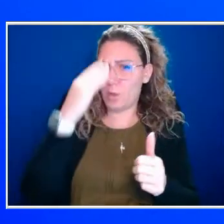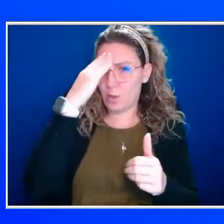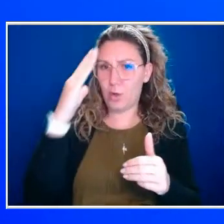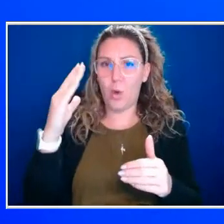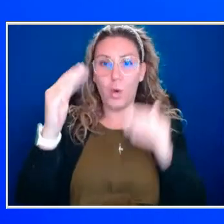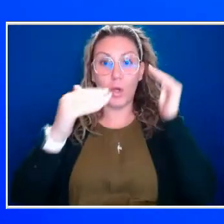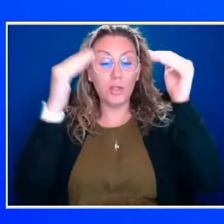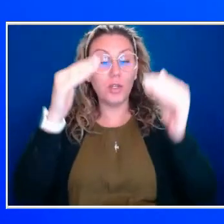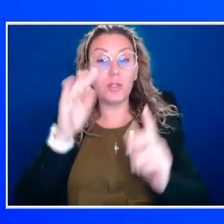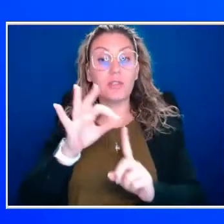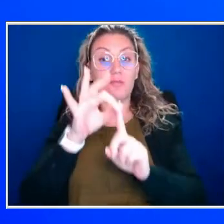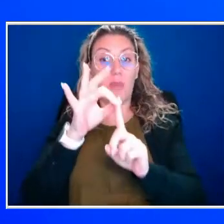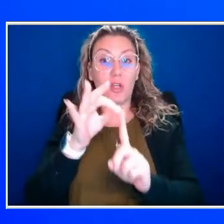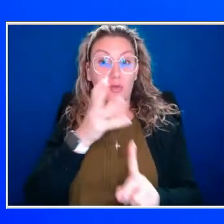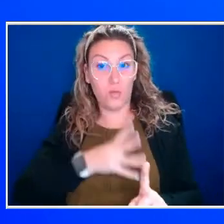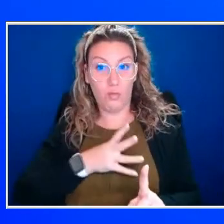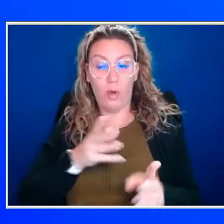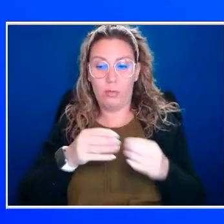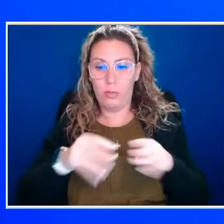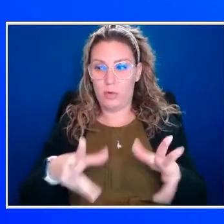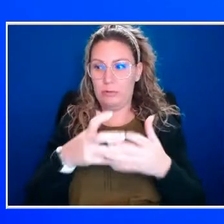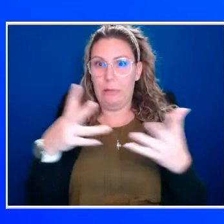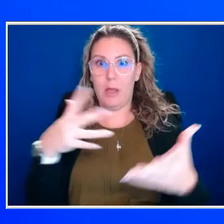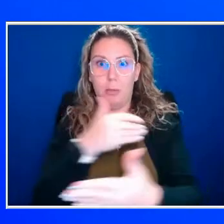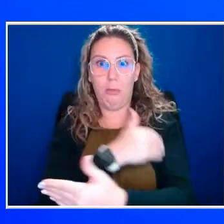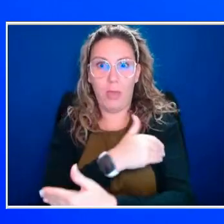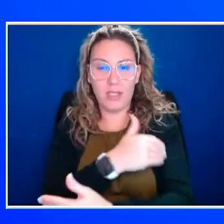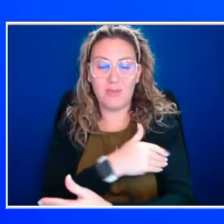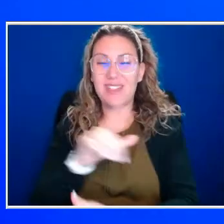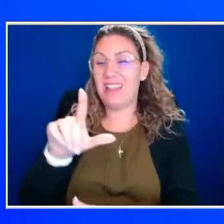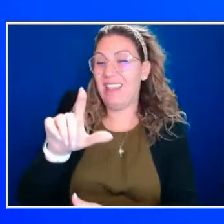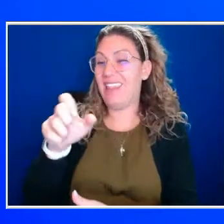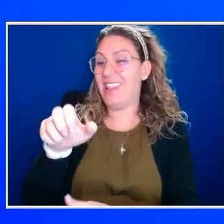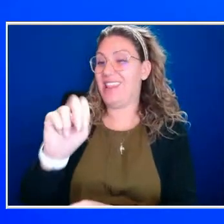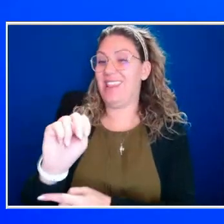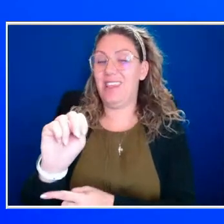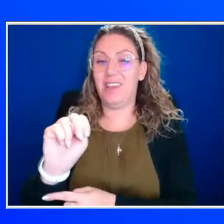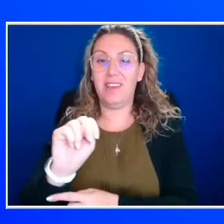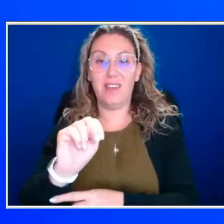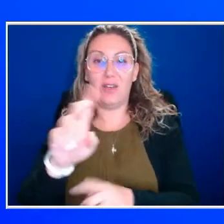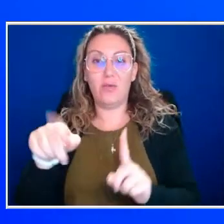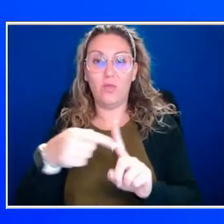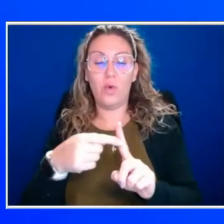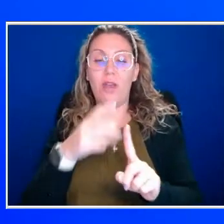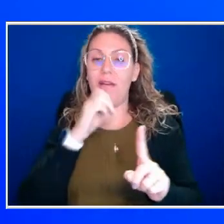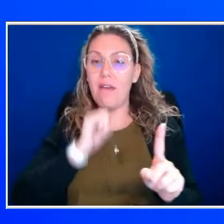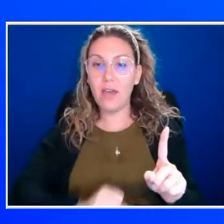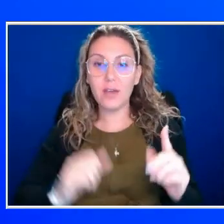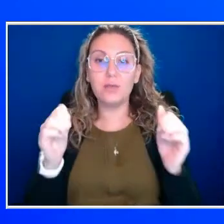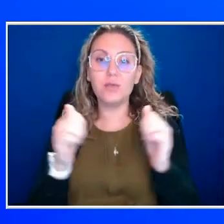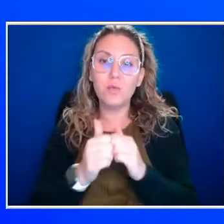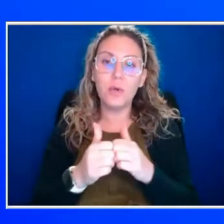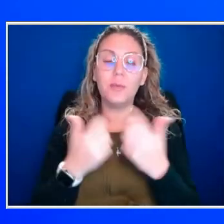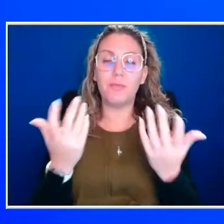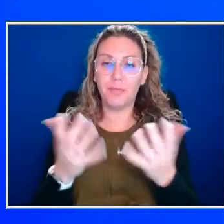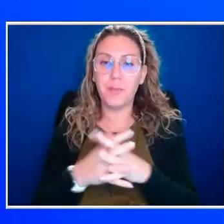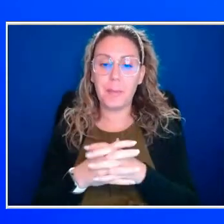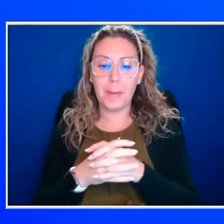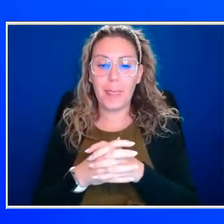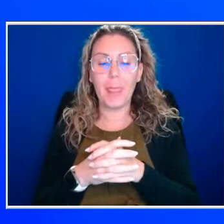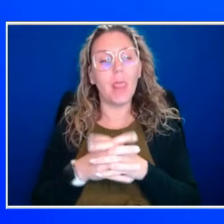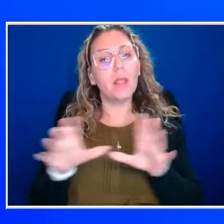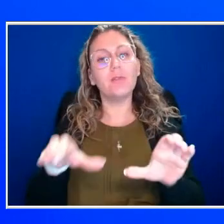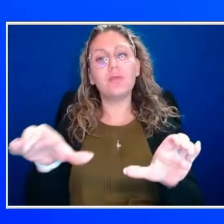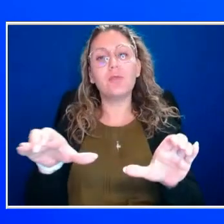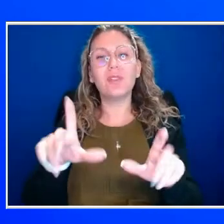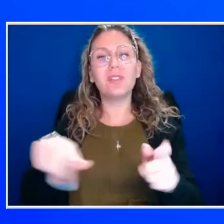a significant amount of muscle mass, lean muscle mass, as we age, even with doing certain types of exercises.